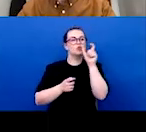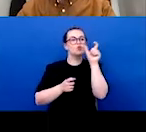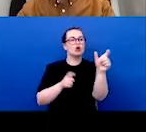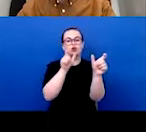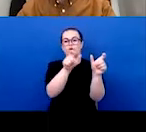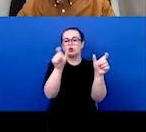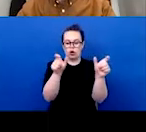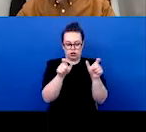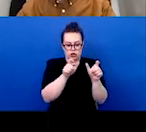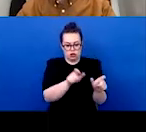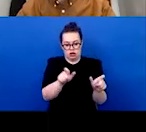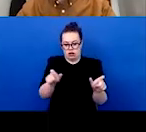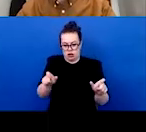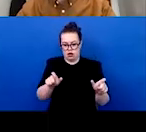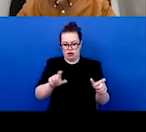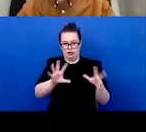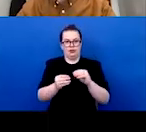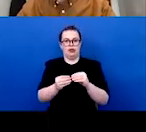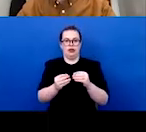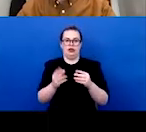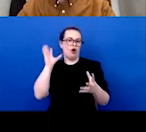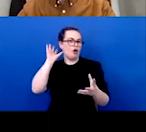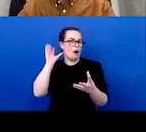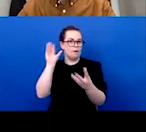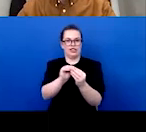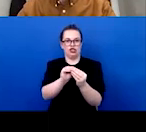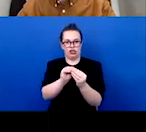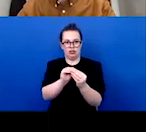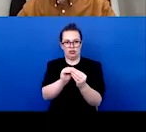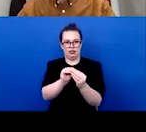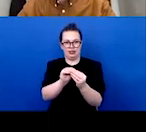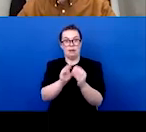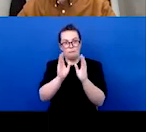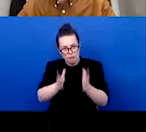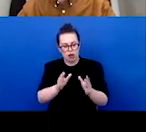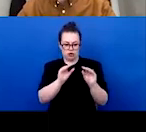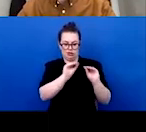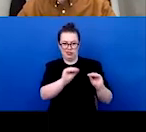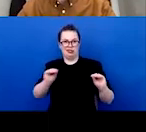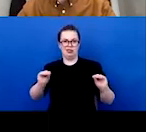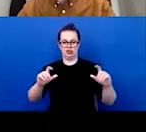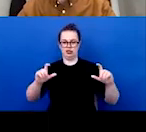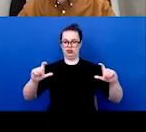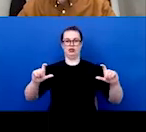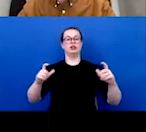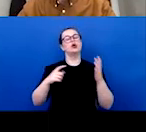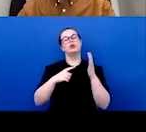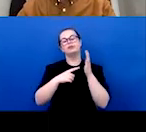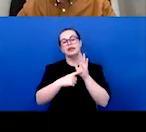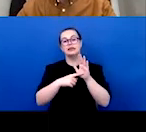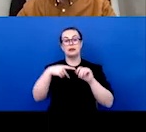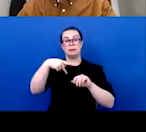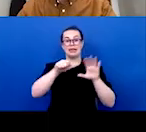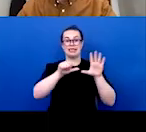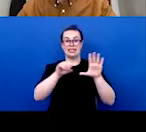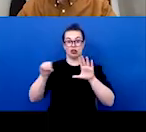constituents as compositionality requires. So here the theory predicts, again, P600 effects.